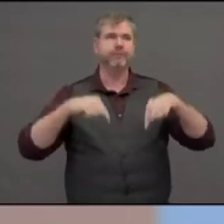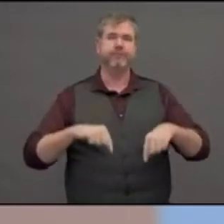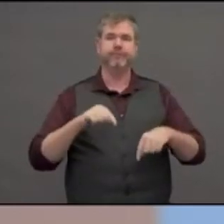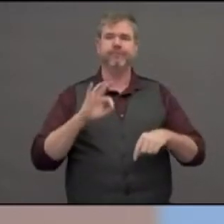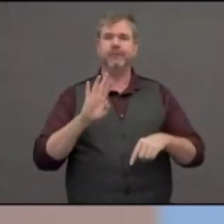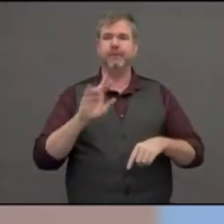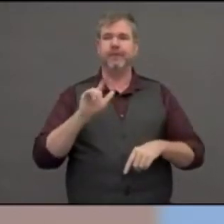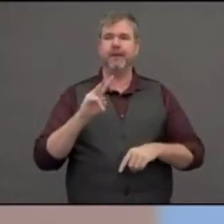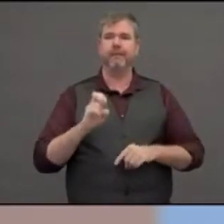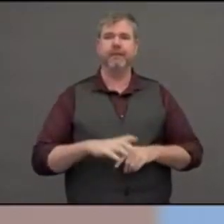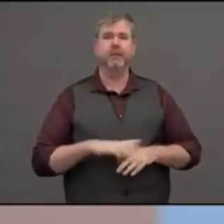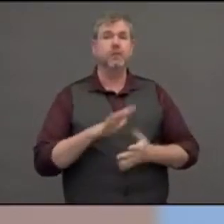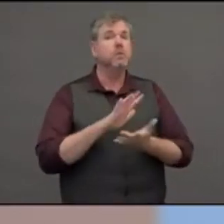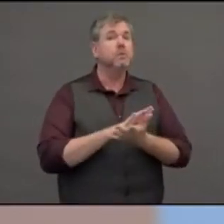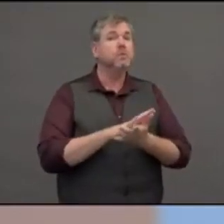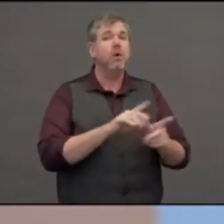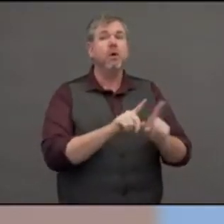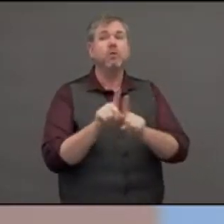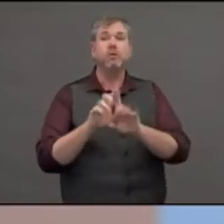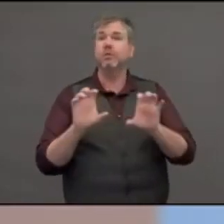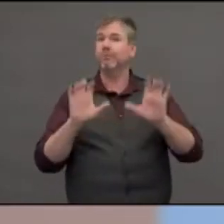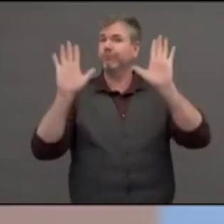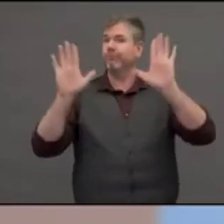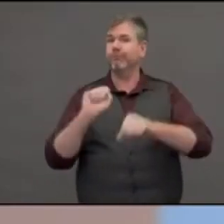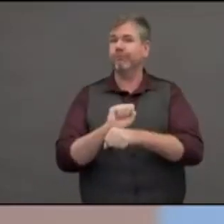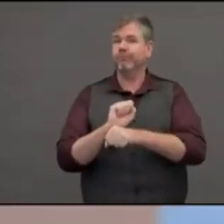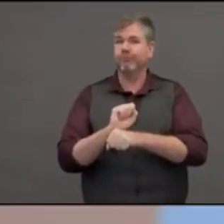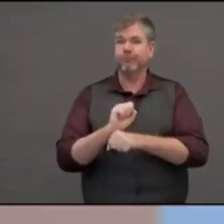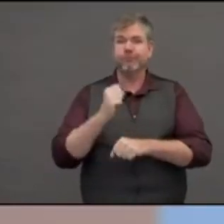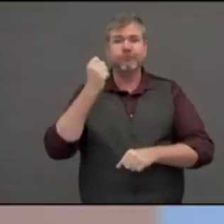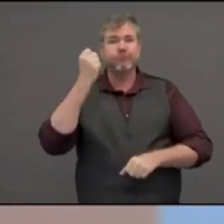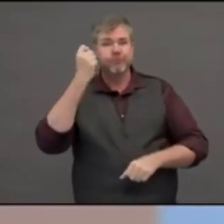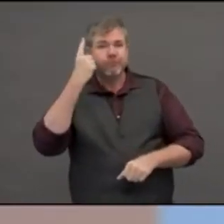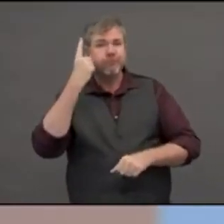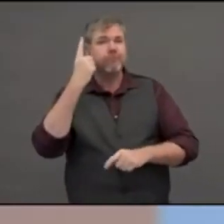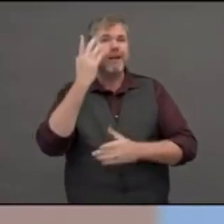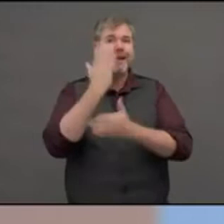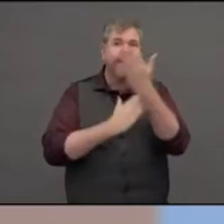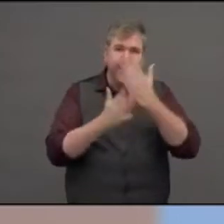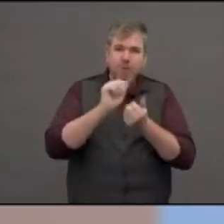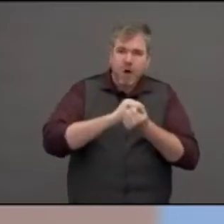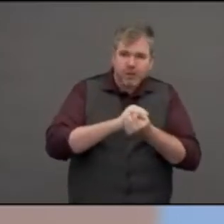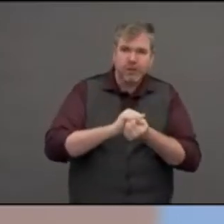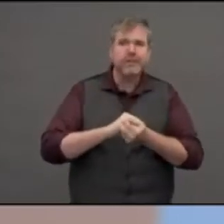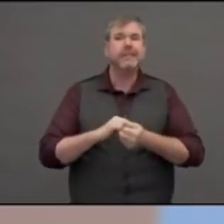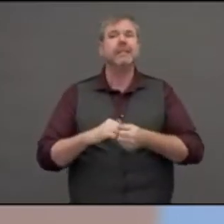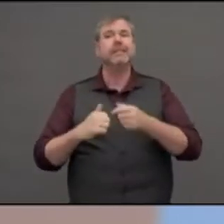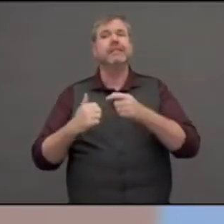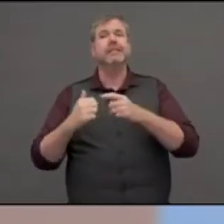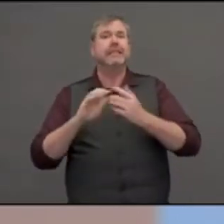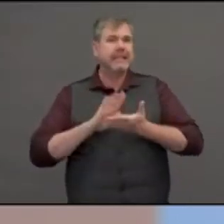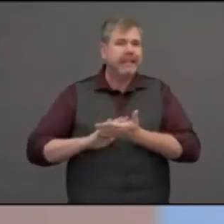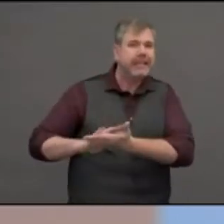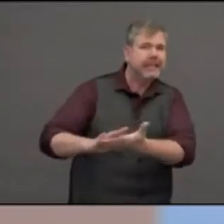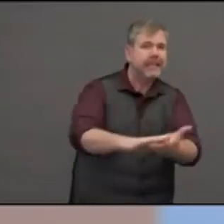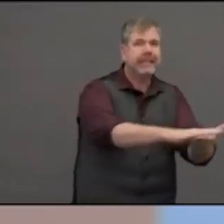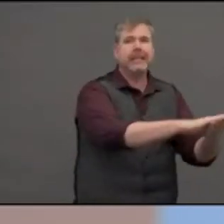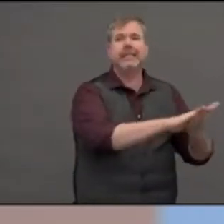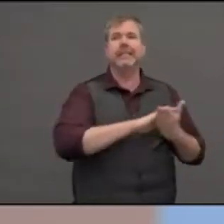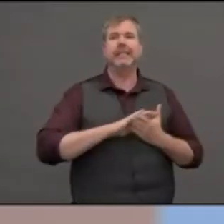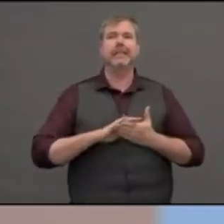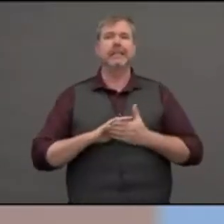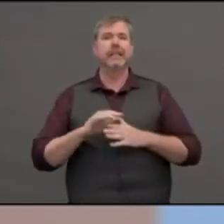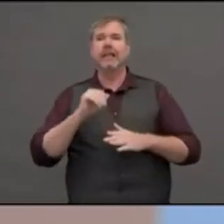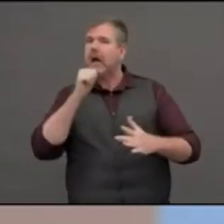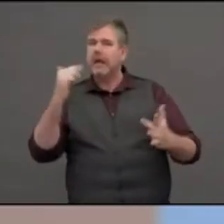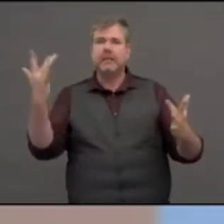also helping ensure that people understand the hand washing and the hygiene that's really necessary to prevent that. So you're not touching your eyes, you're not